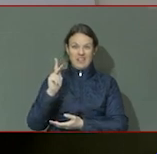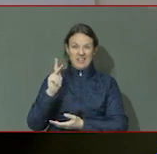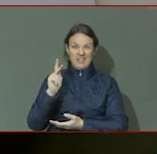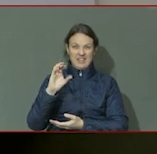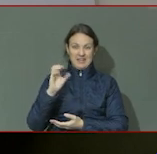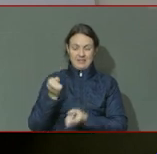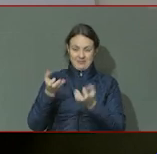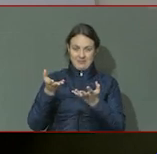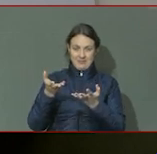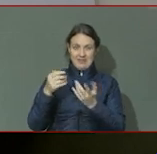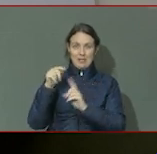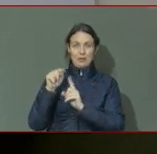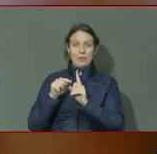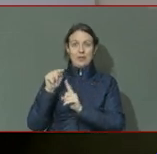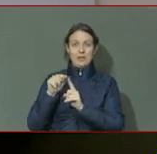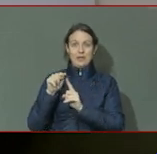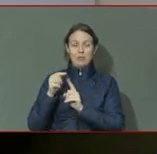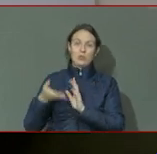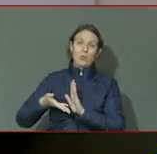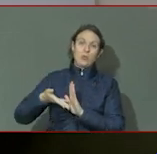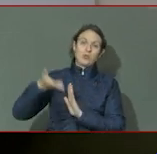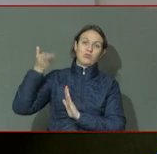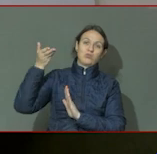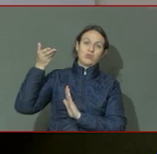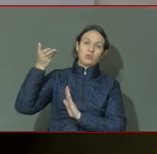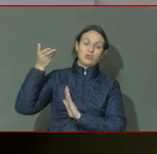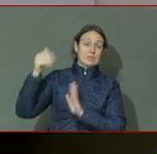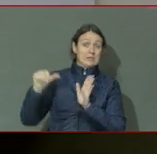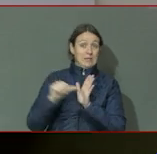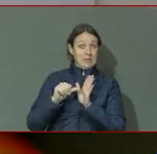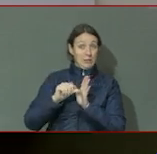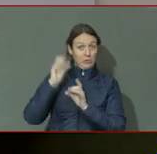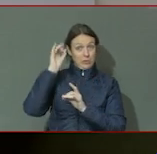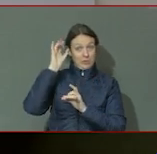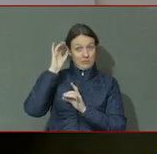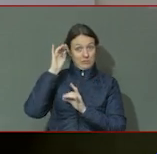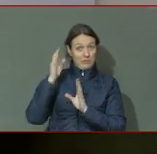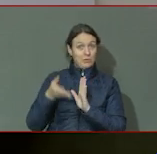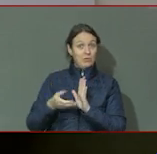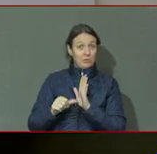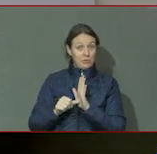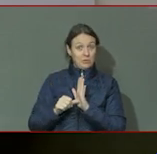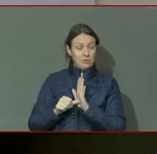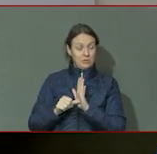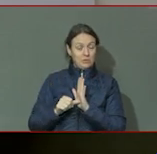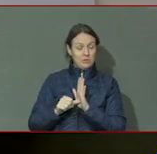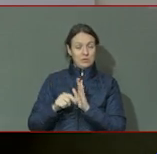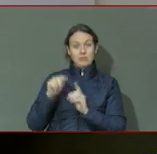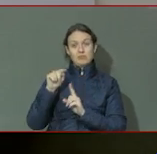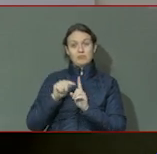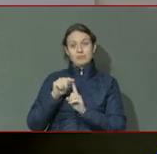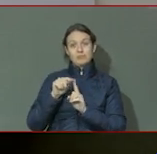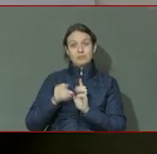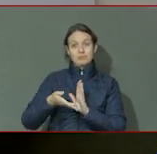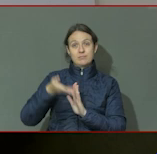The temperature is now increased. So this is very important, né? The temperature is increased